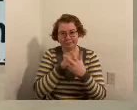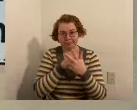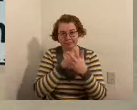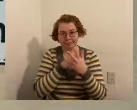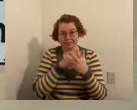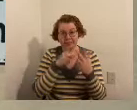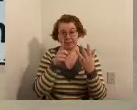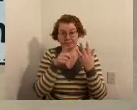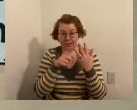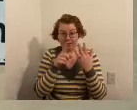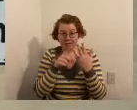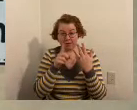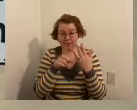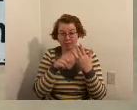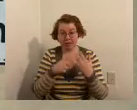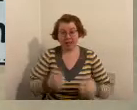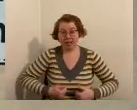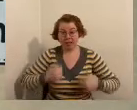Living things